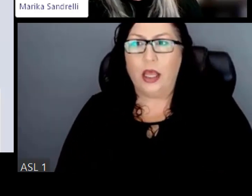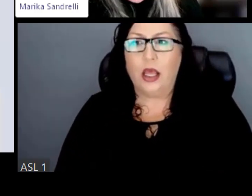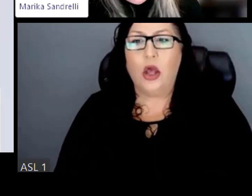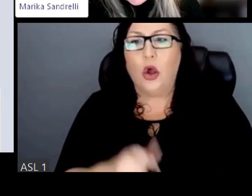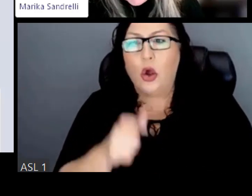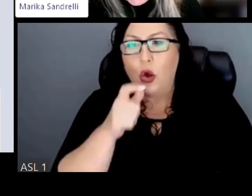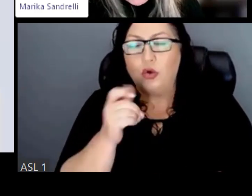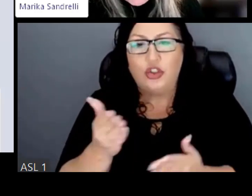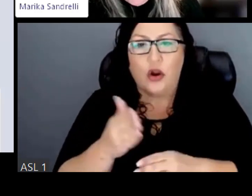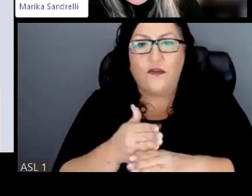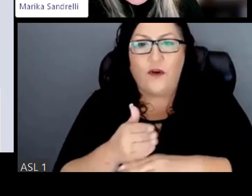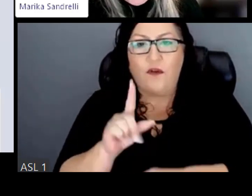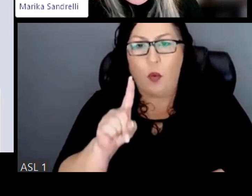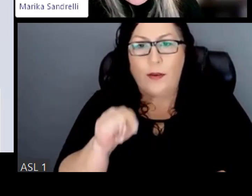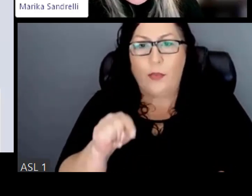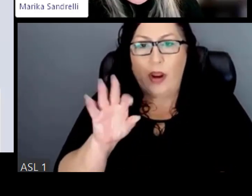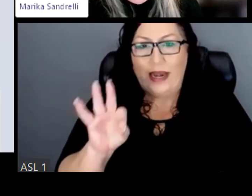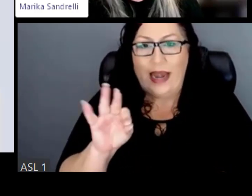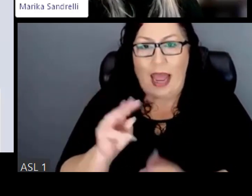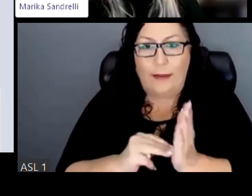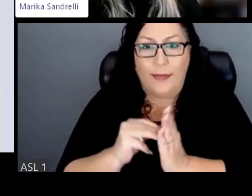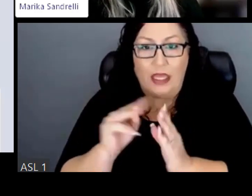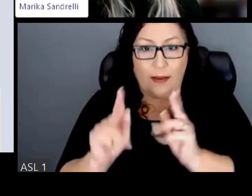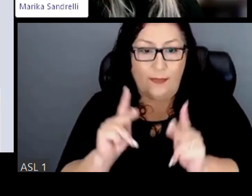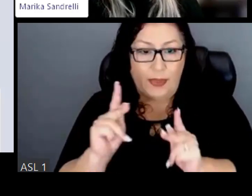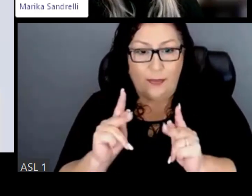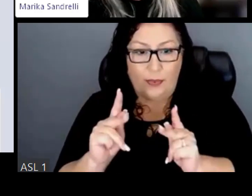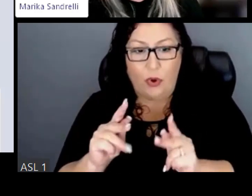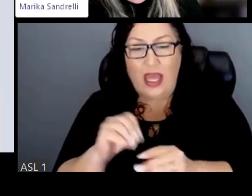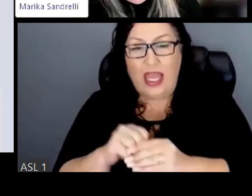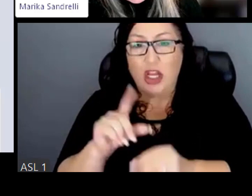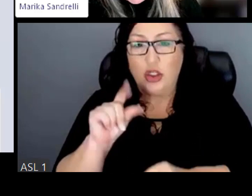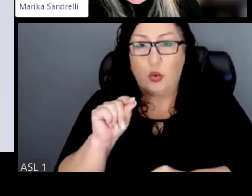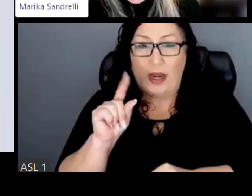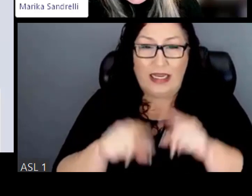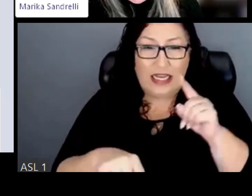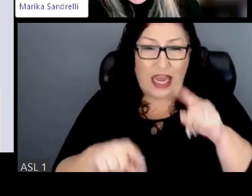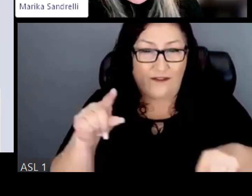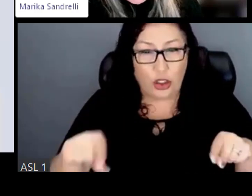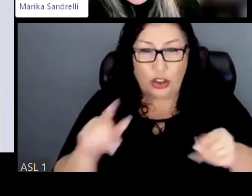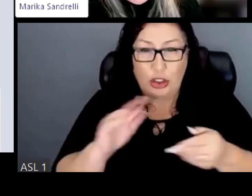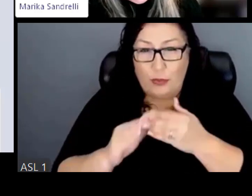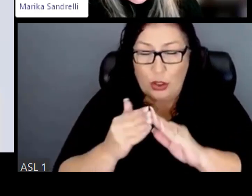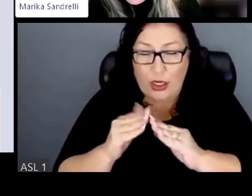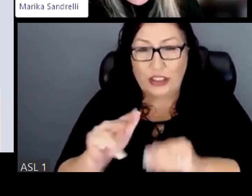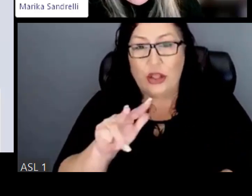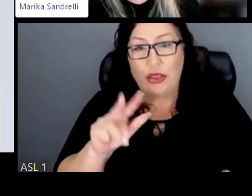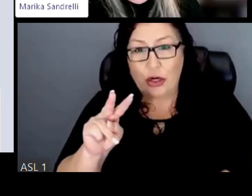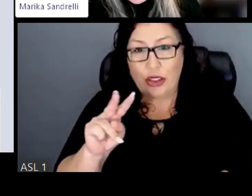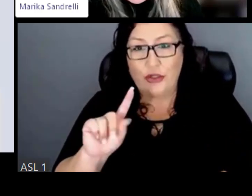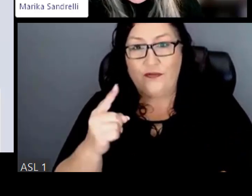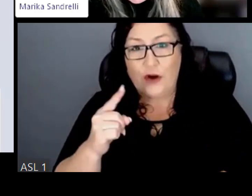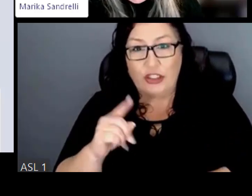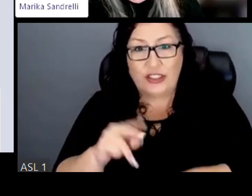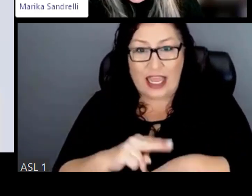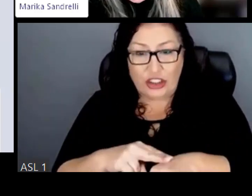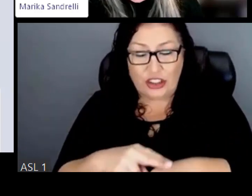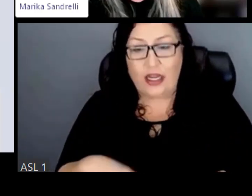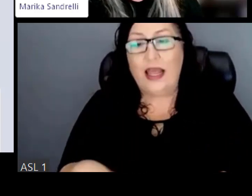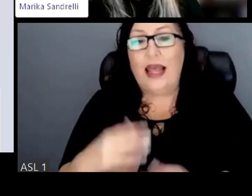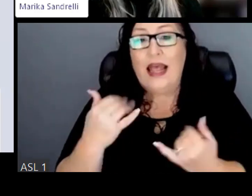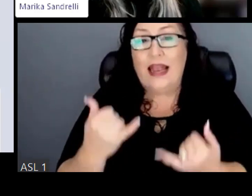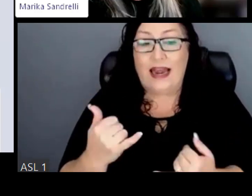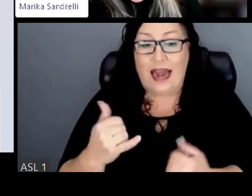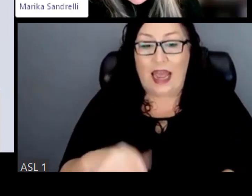volunteers who serve over 1.9 million people in 20 diverse communities, 32 First